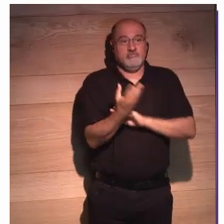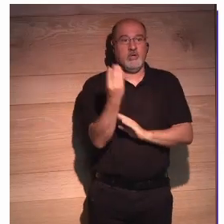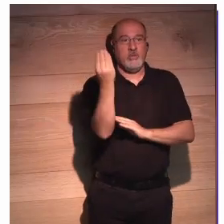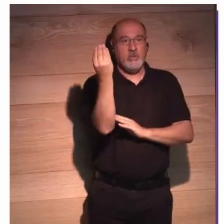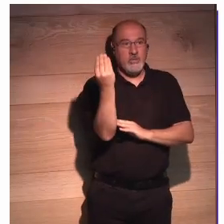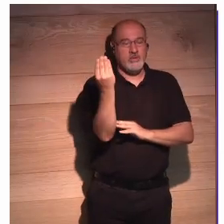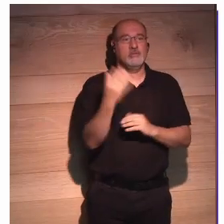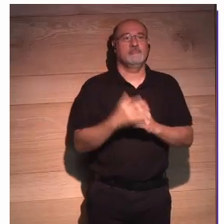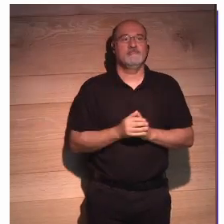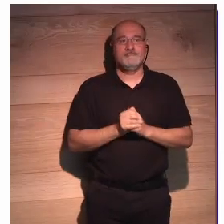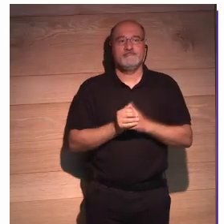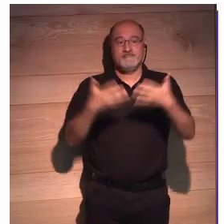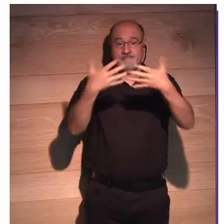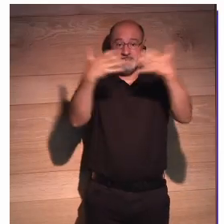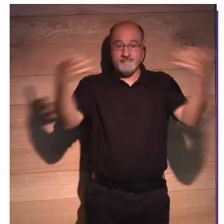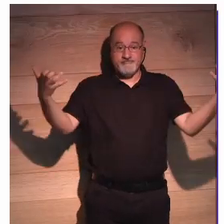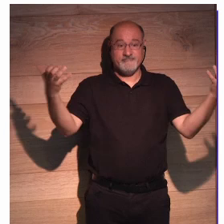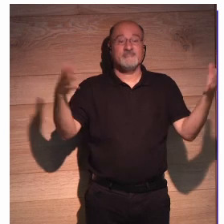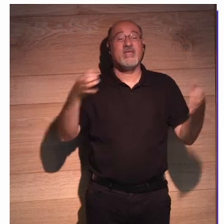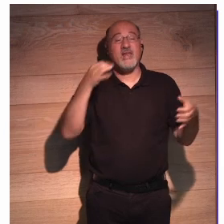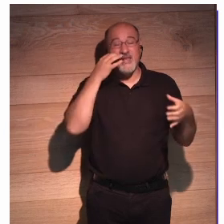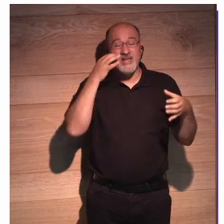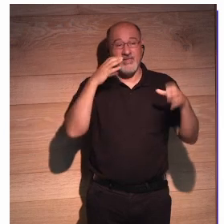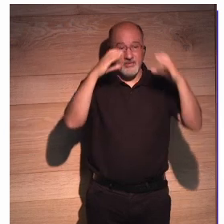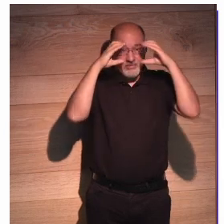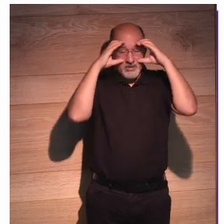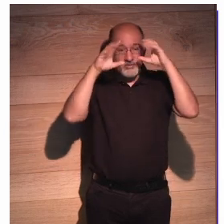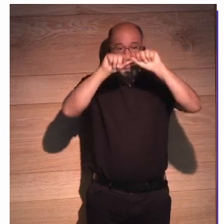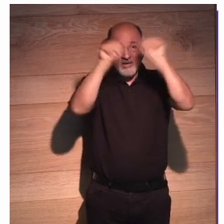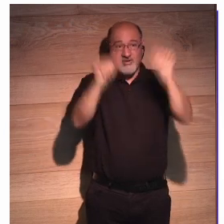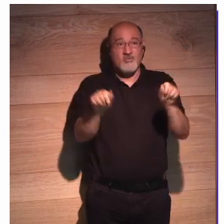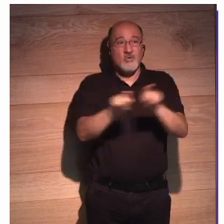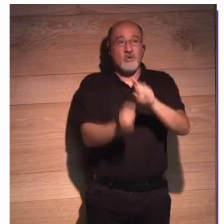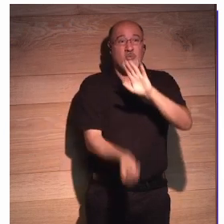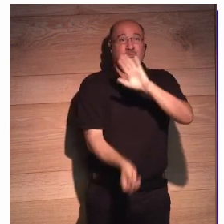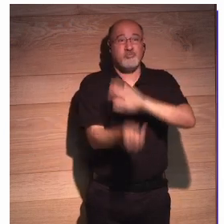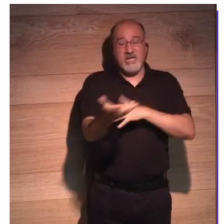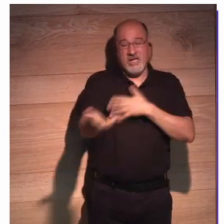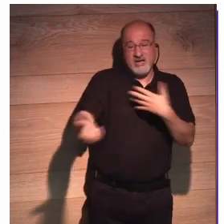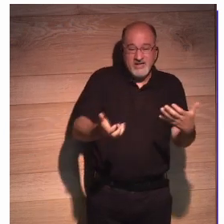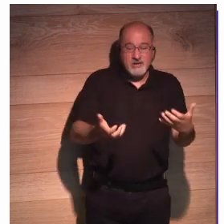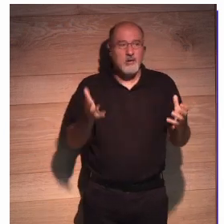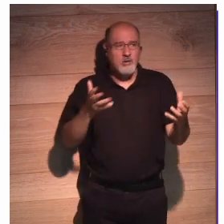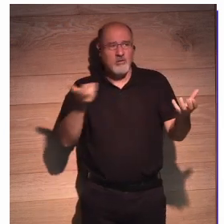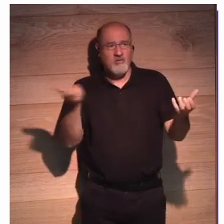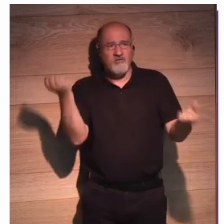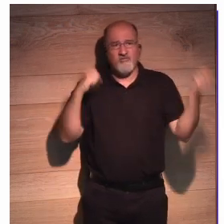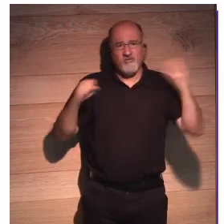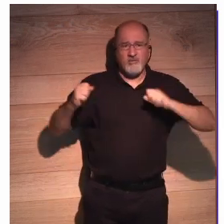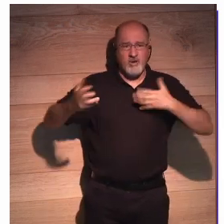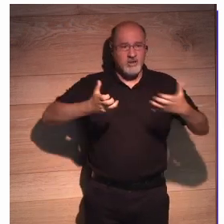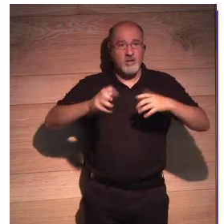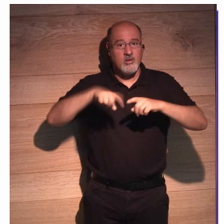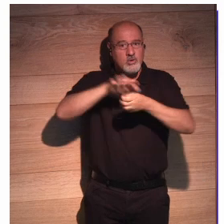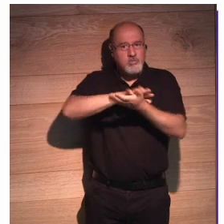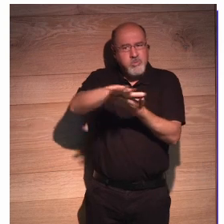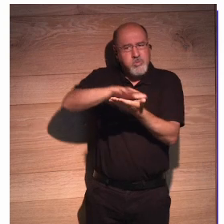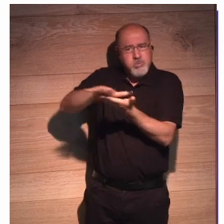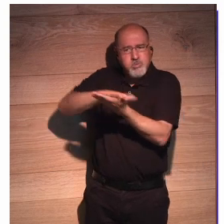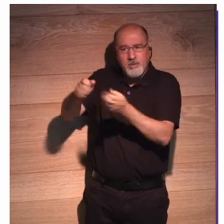be honest, what gets me out of bed in the morning, it's how can artistic, creative virtual reality be normalised to broad and